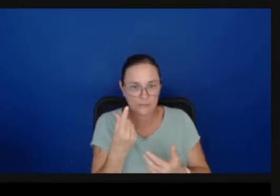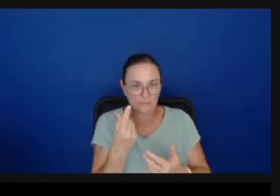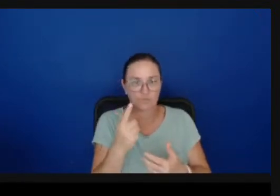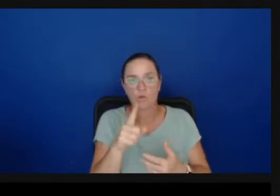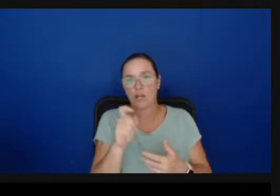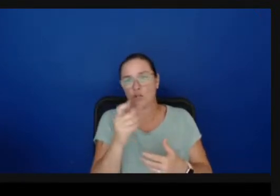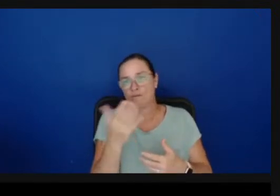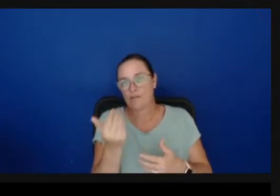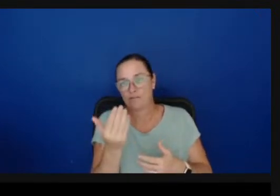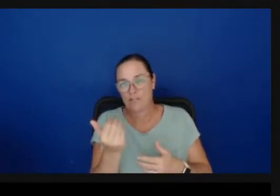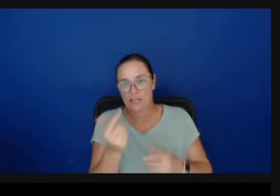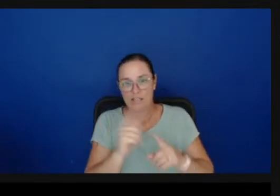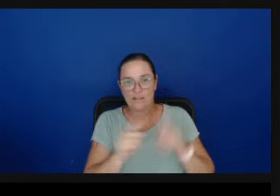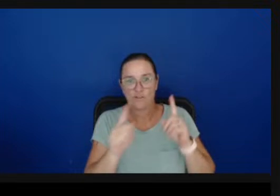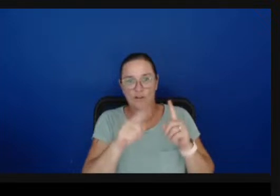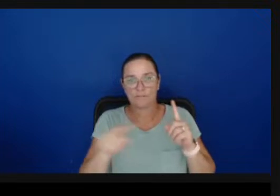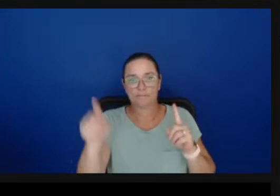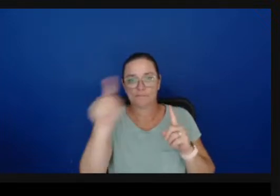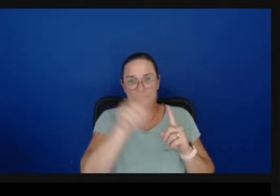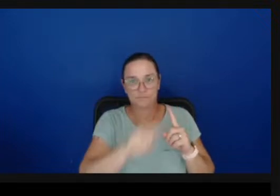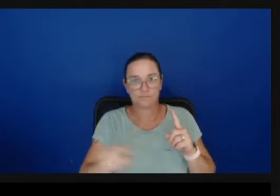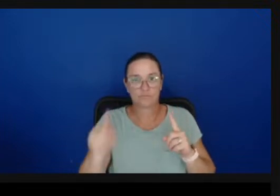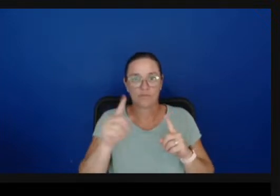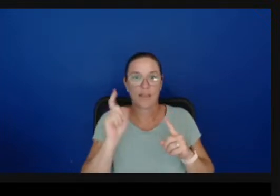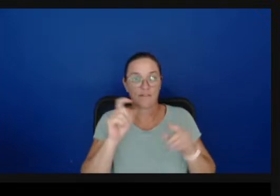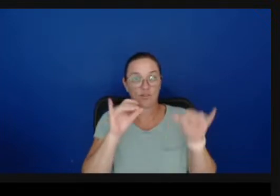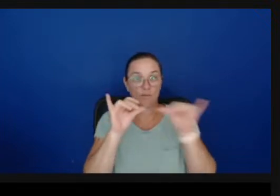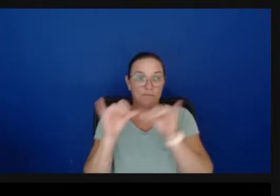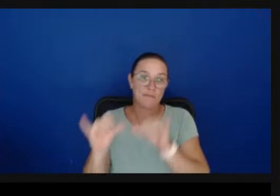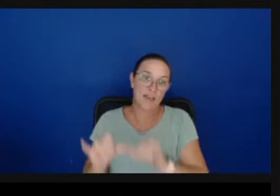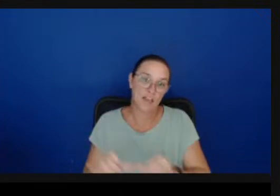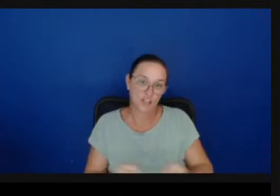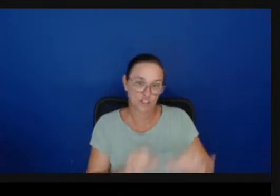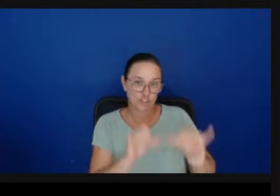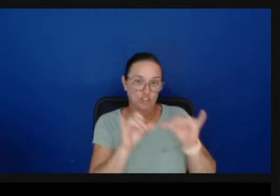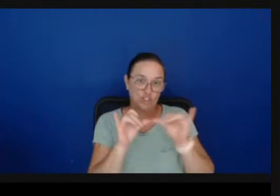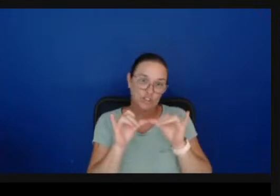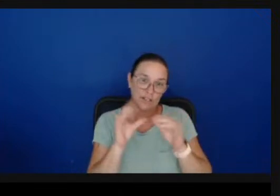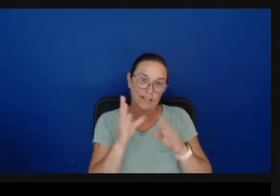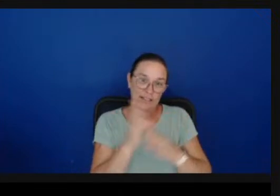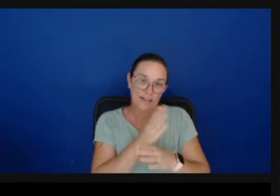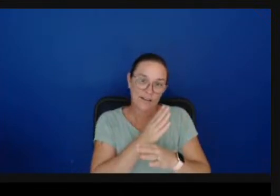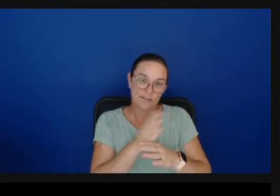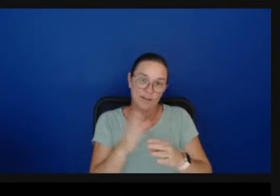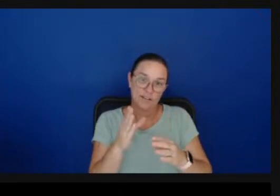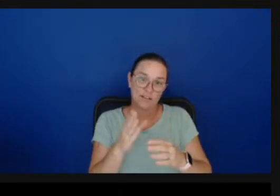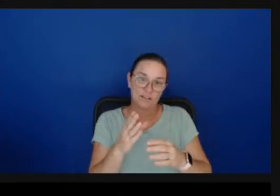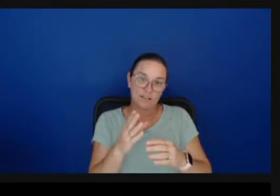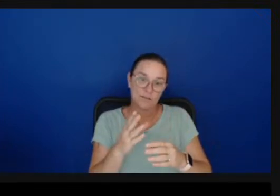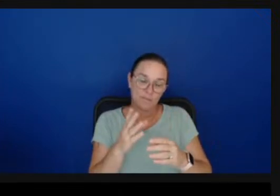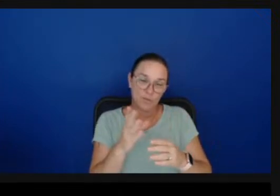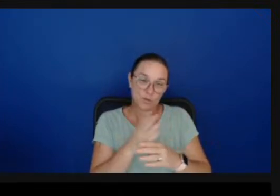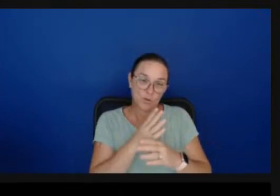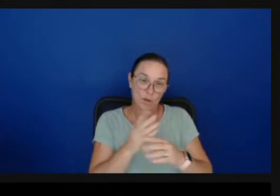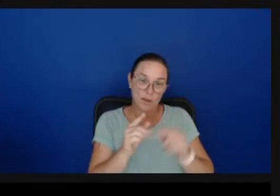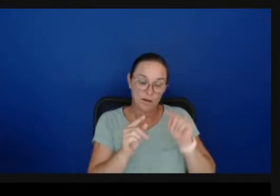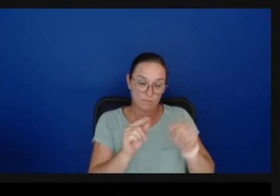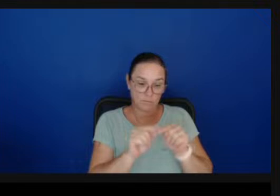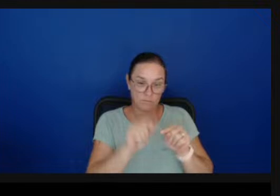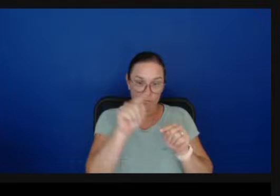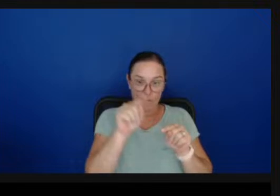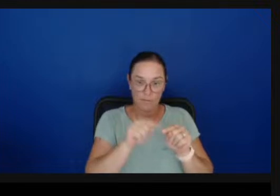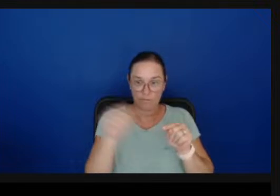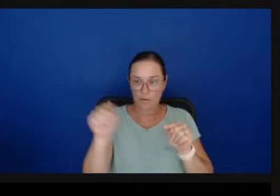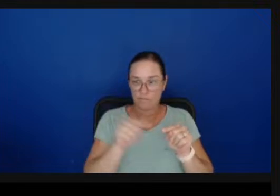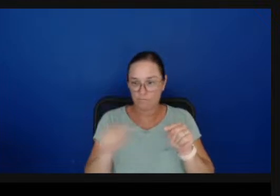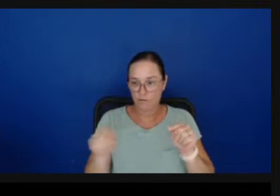115 nodes here. And you have to measure the difference between every pair of them. That's a lot of